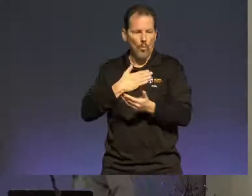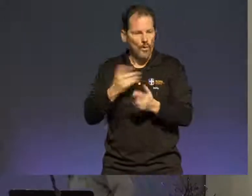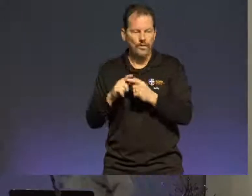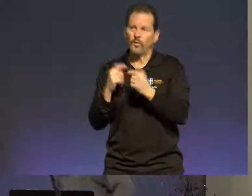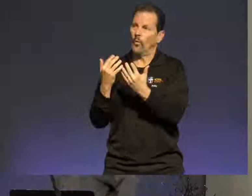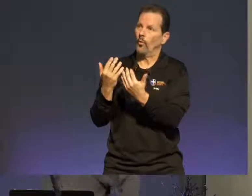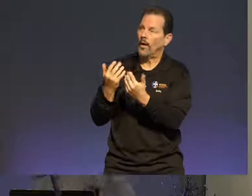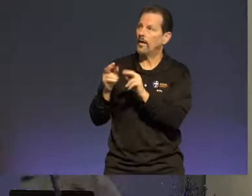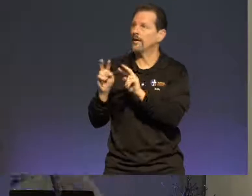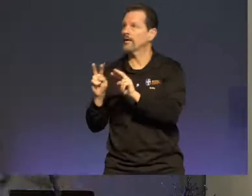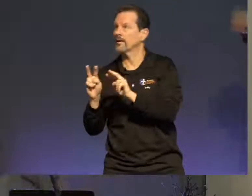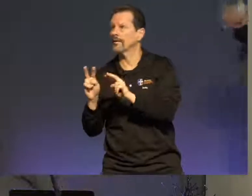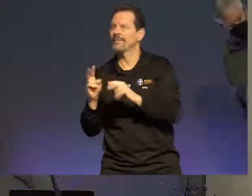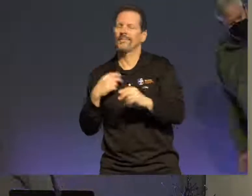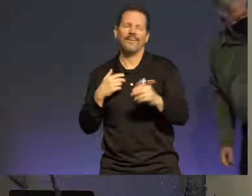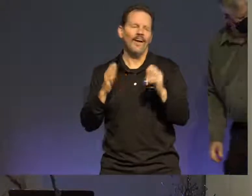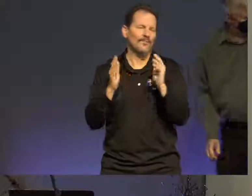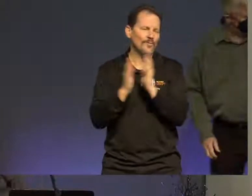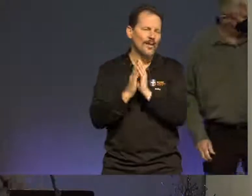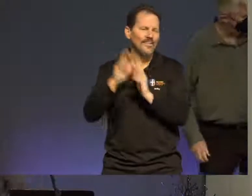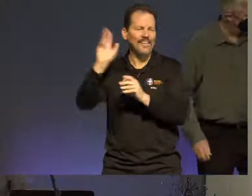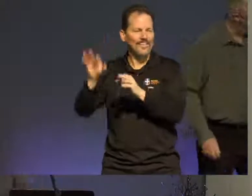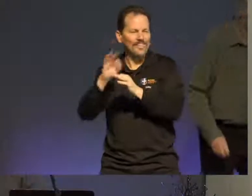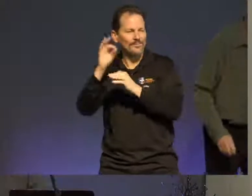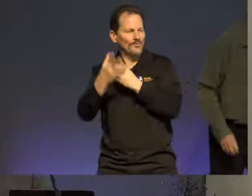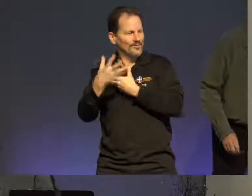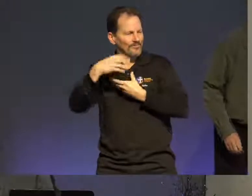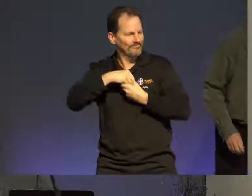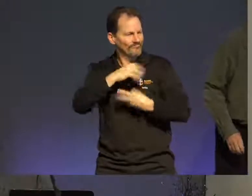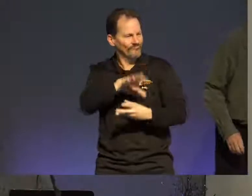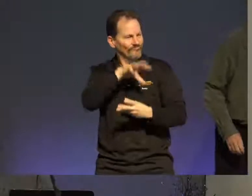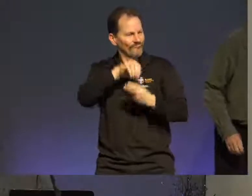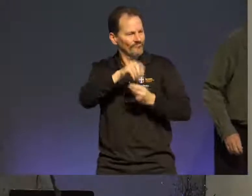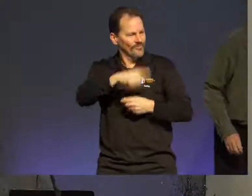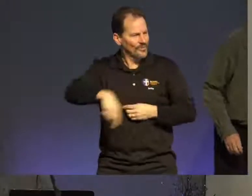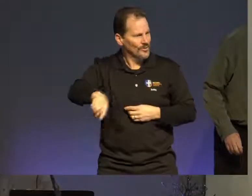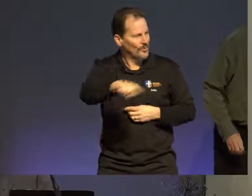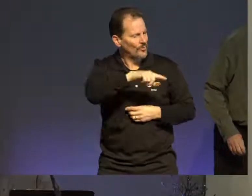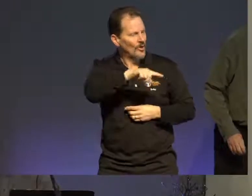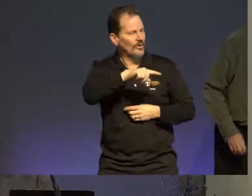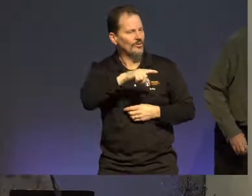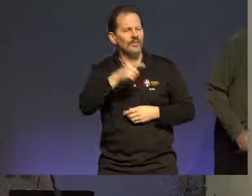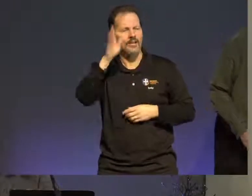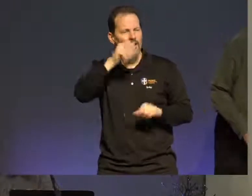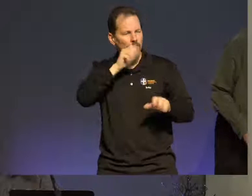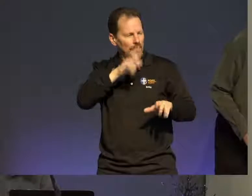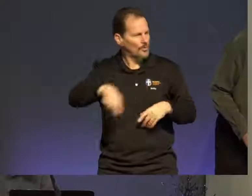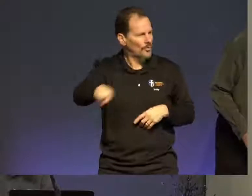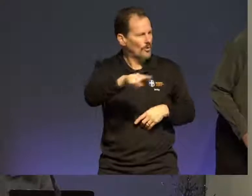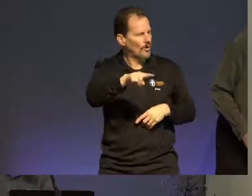the Spirit of God and the sweet communion of the Holy Spirit rest, rule, and abide with each and every one of you. God bless you all. Have a blessed day.